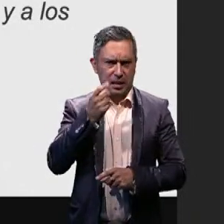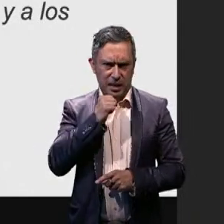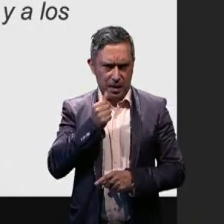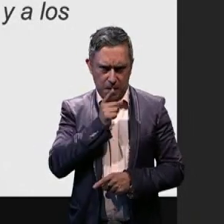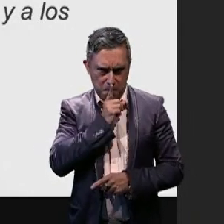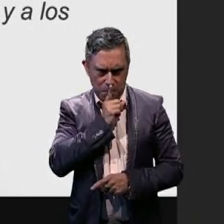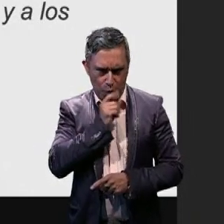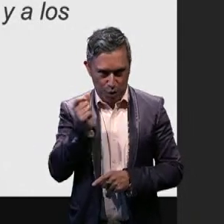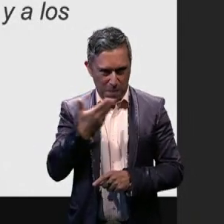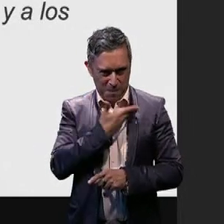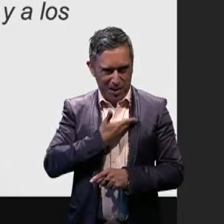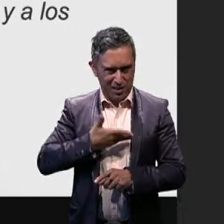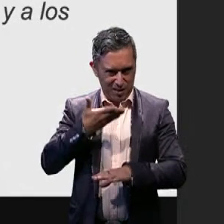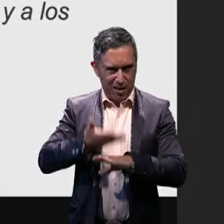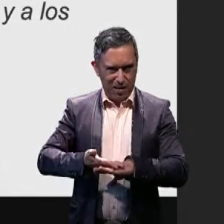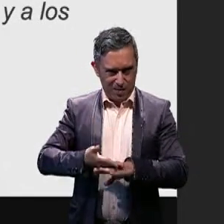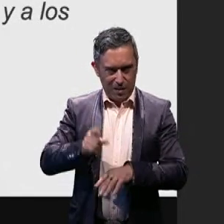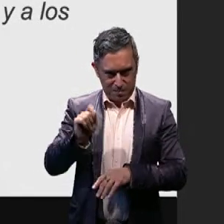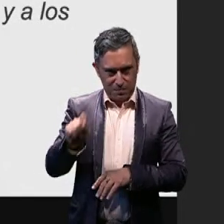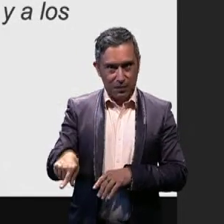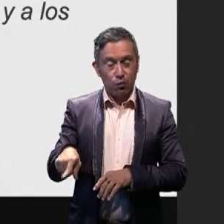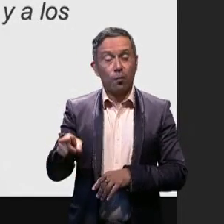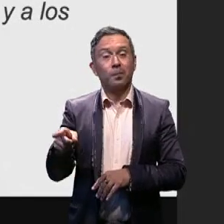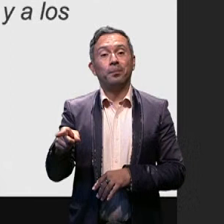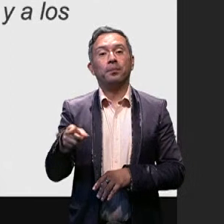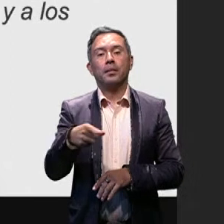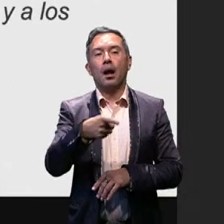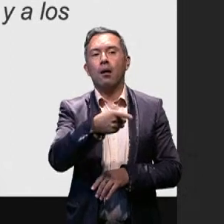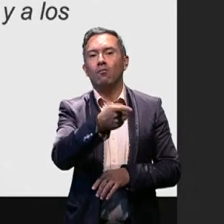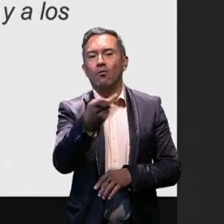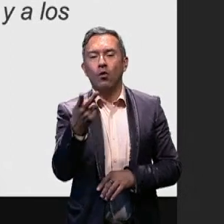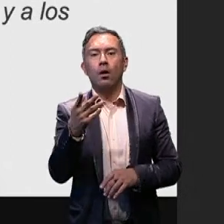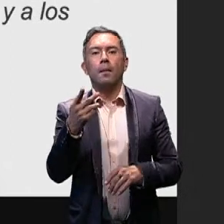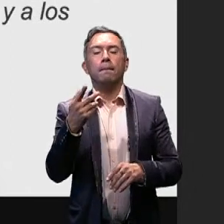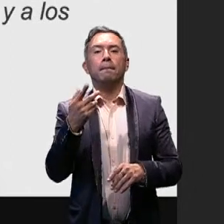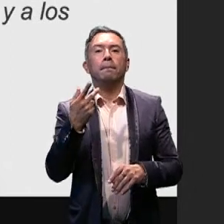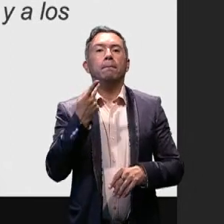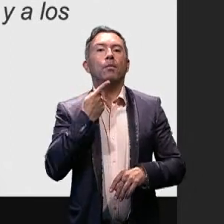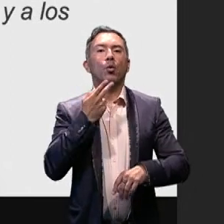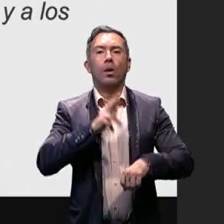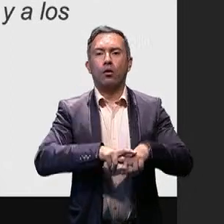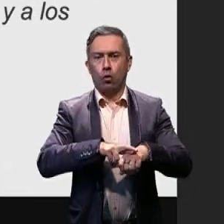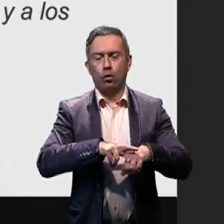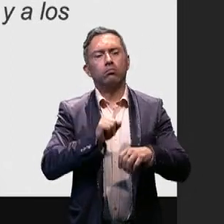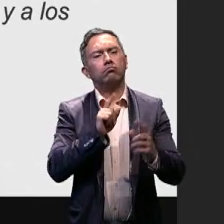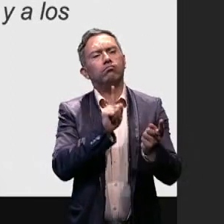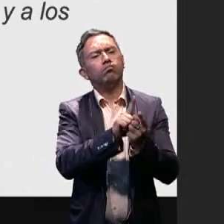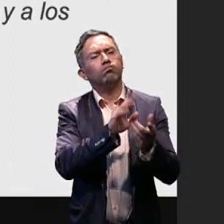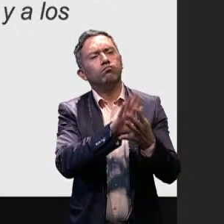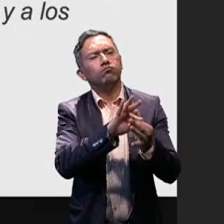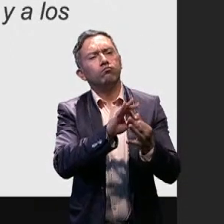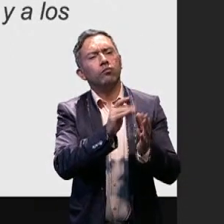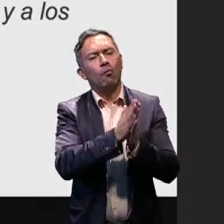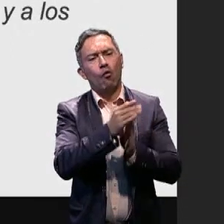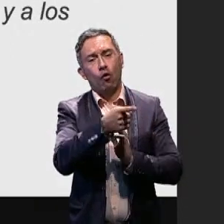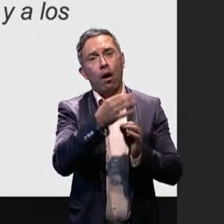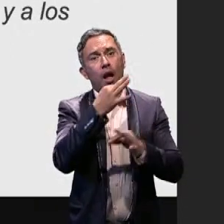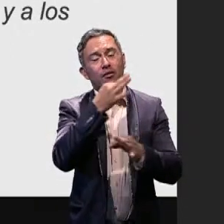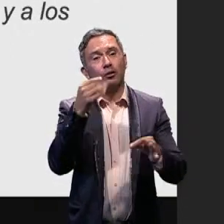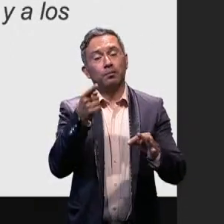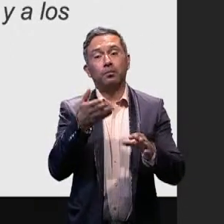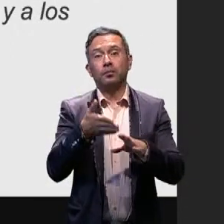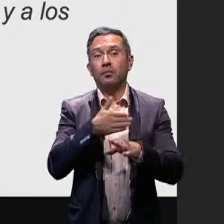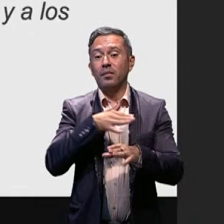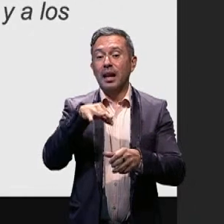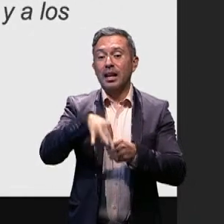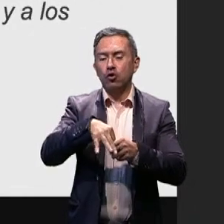his Department of Justice to declare that the election was corrupt and said, quote, leave it to himself and the